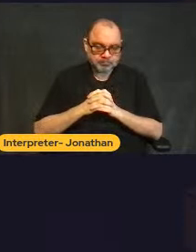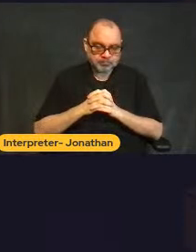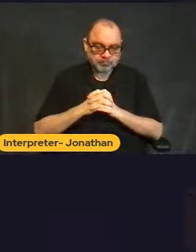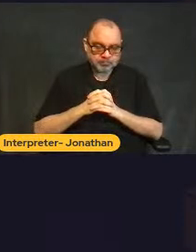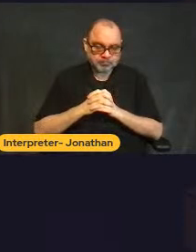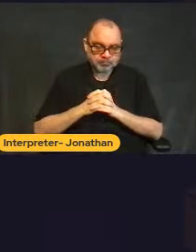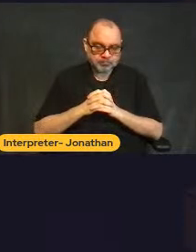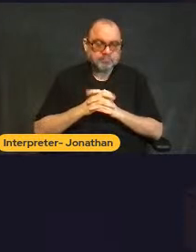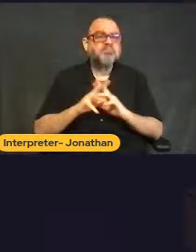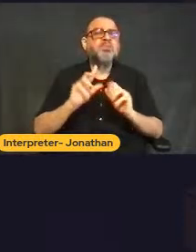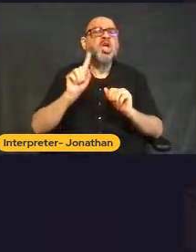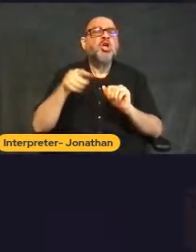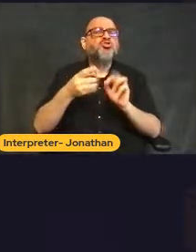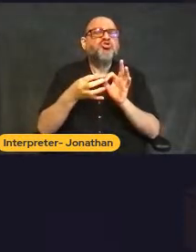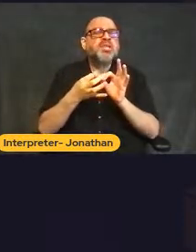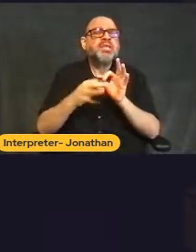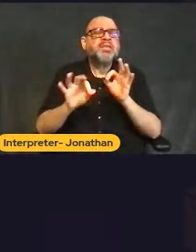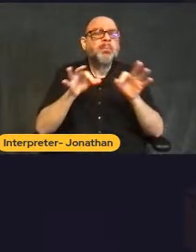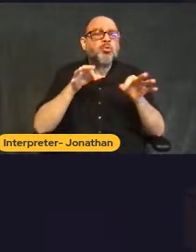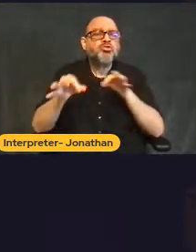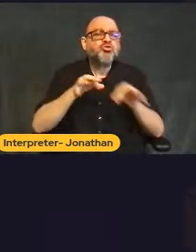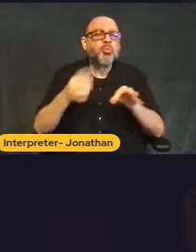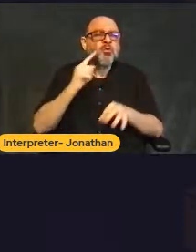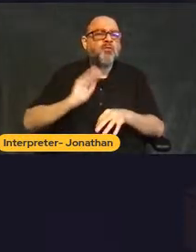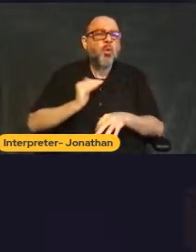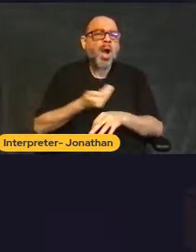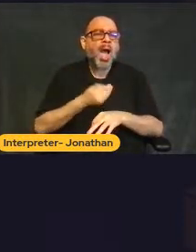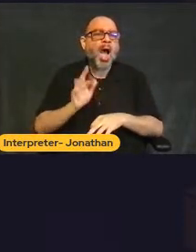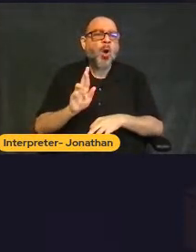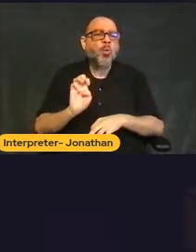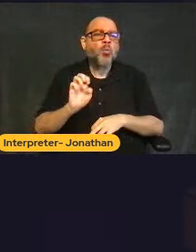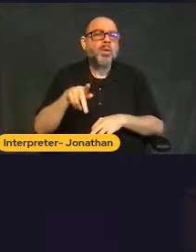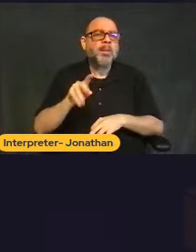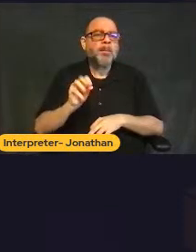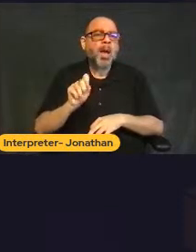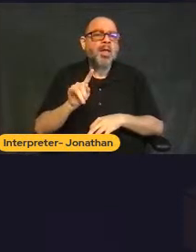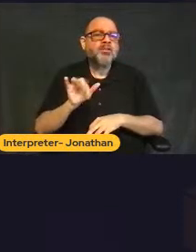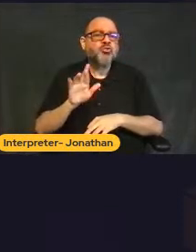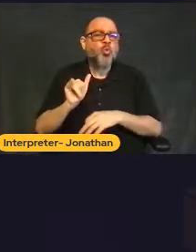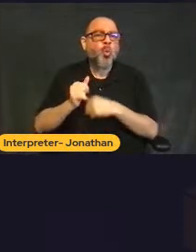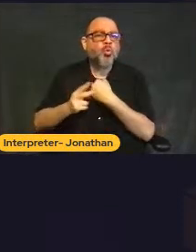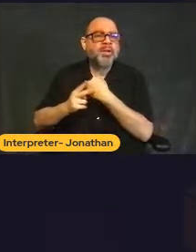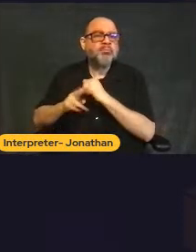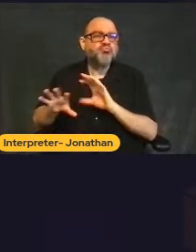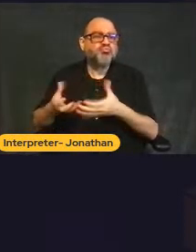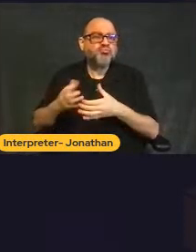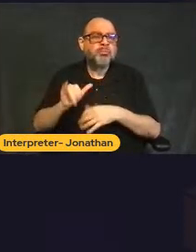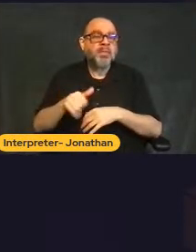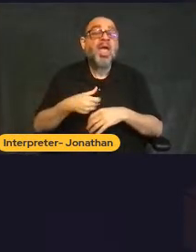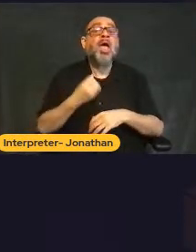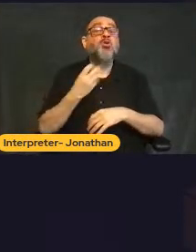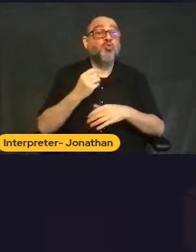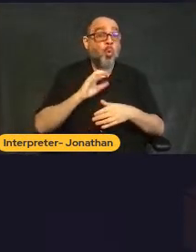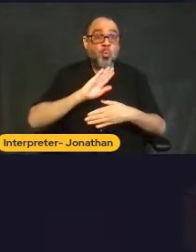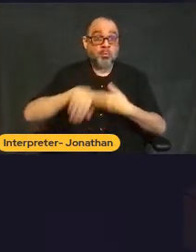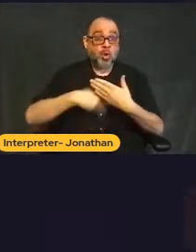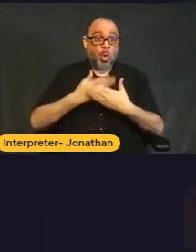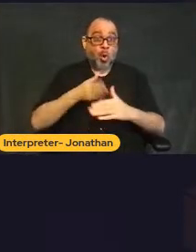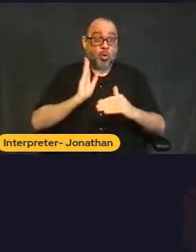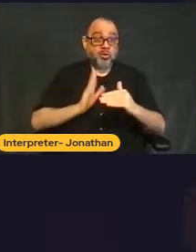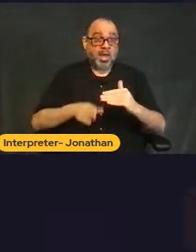just a simple description for our repository. So this is all done, and we can now